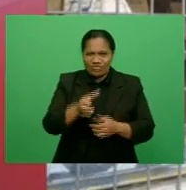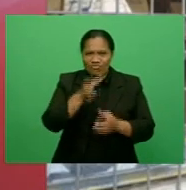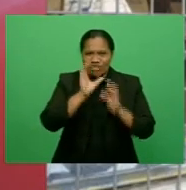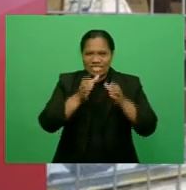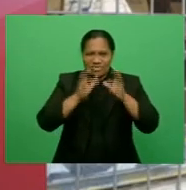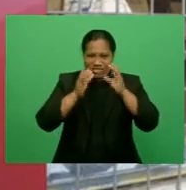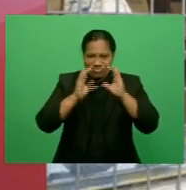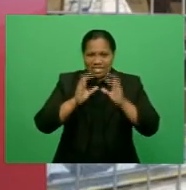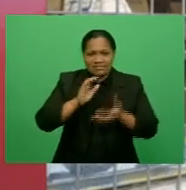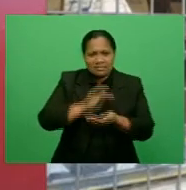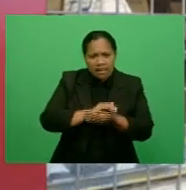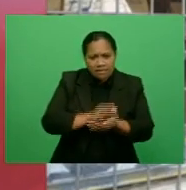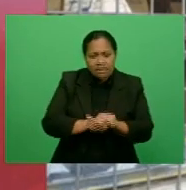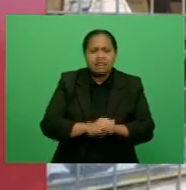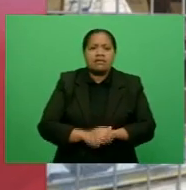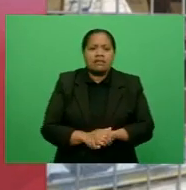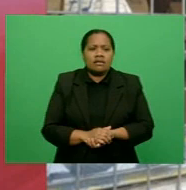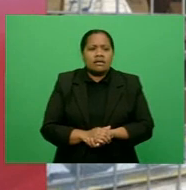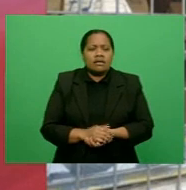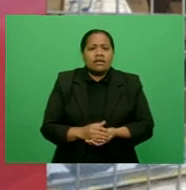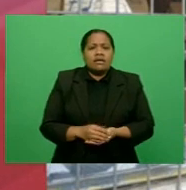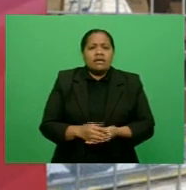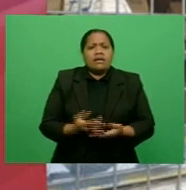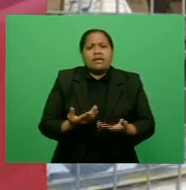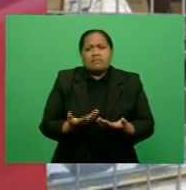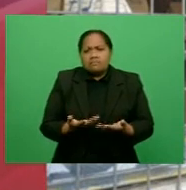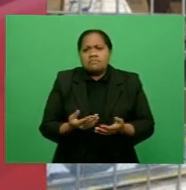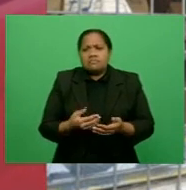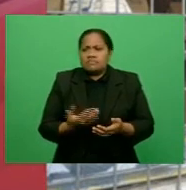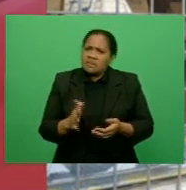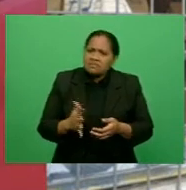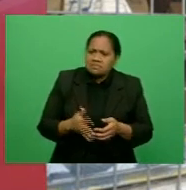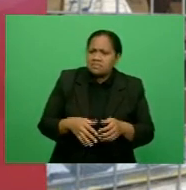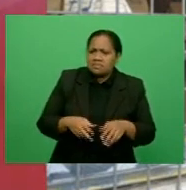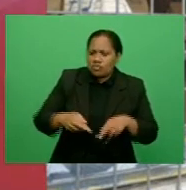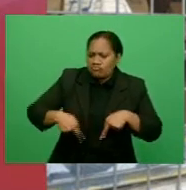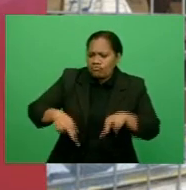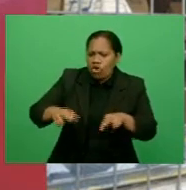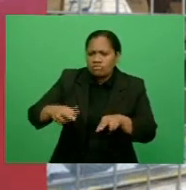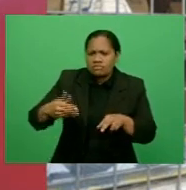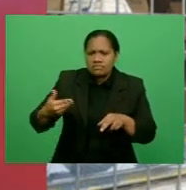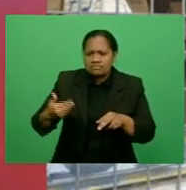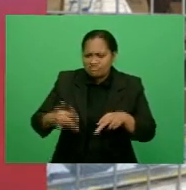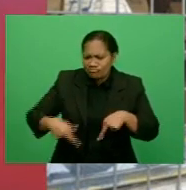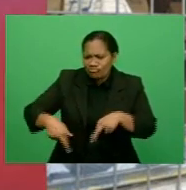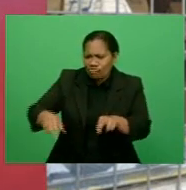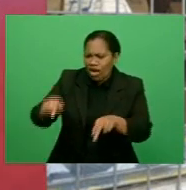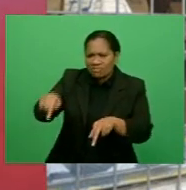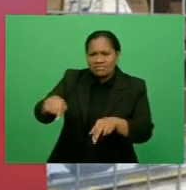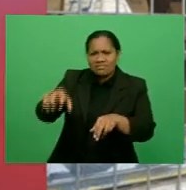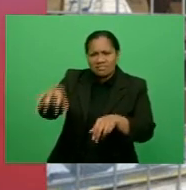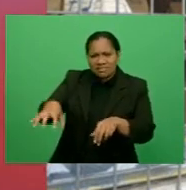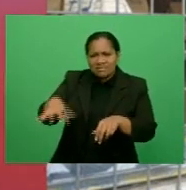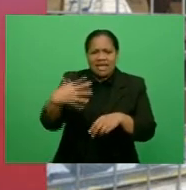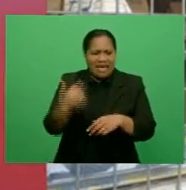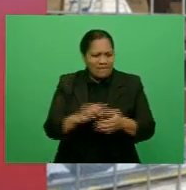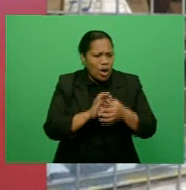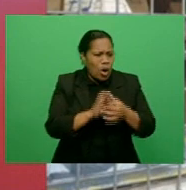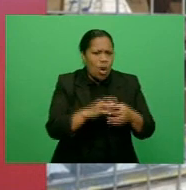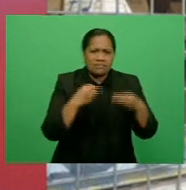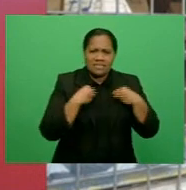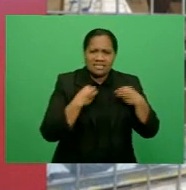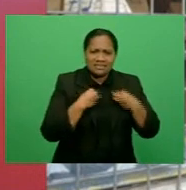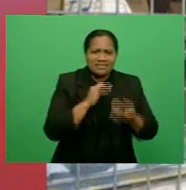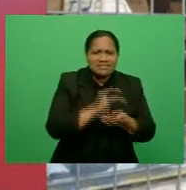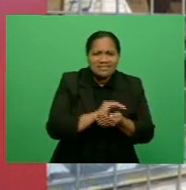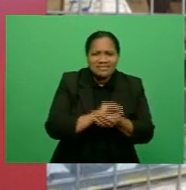to be selling kava, whether it's on the roadside in small kava shacks or having their own business, think what's very important is